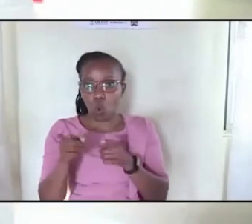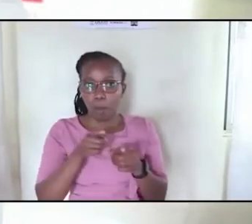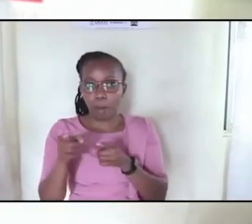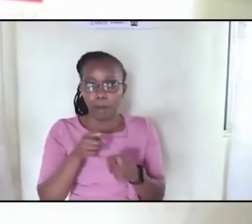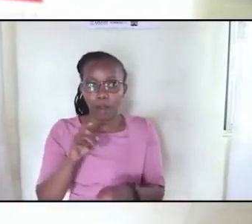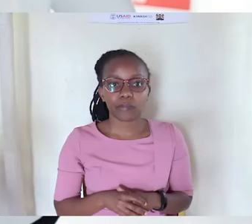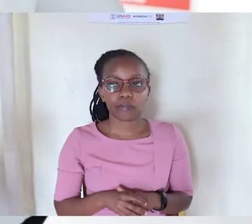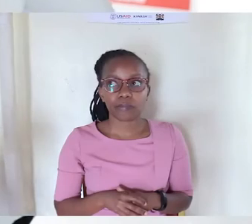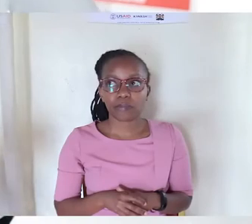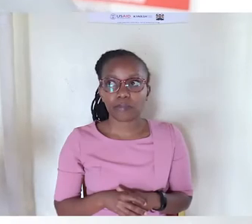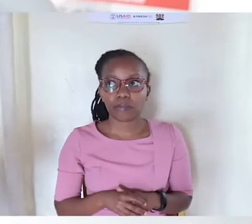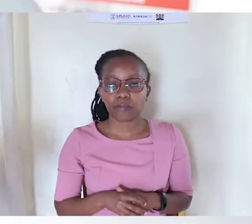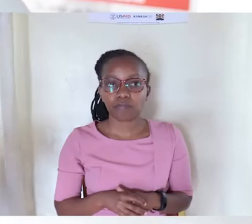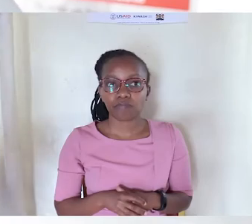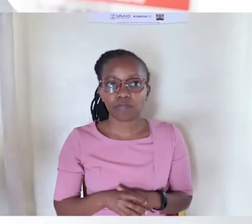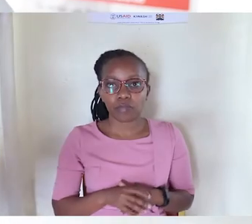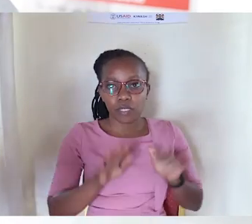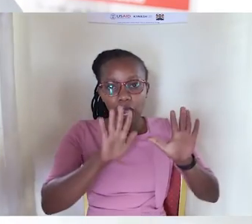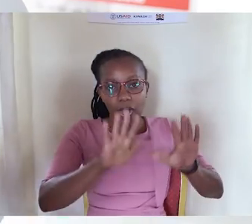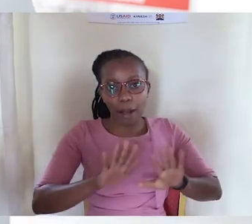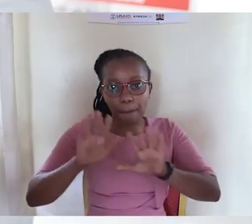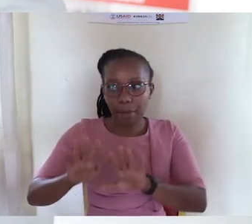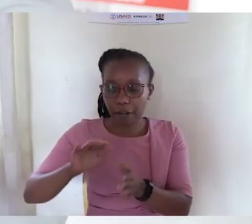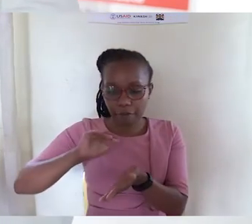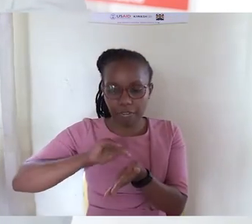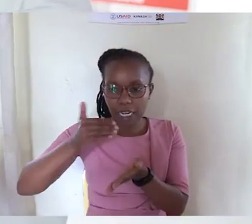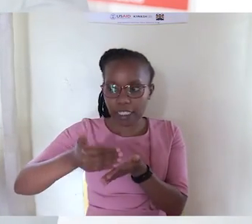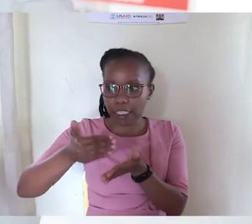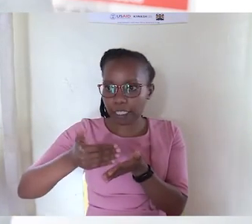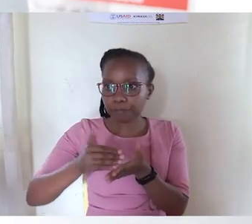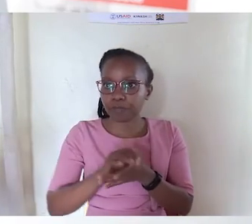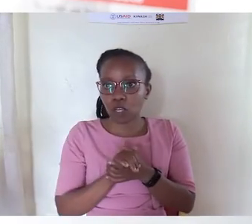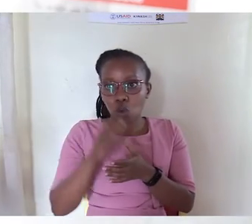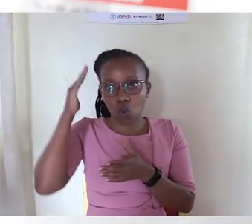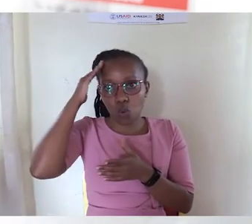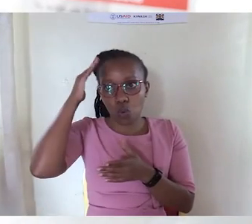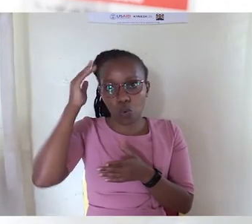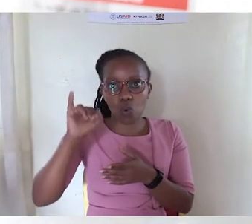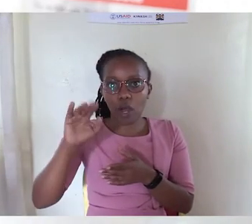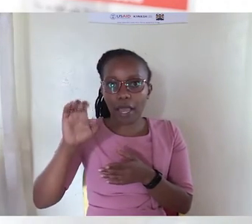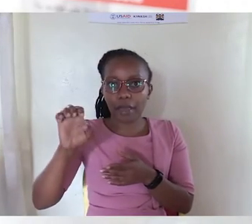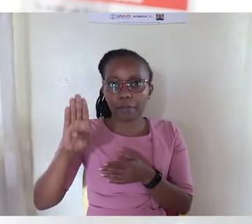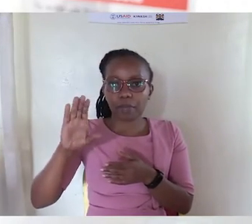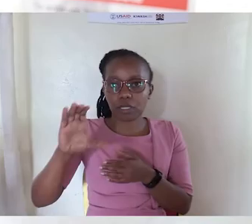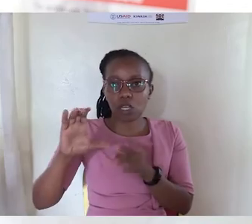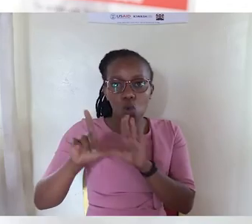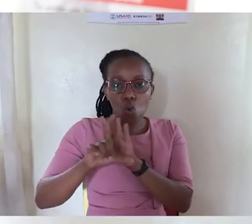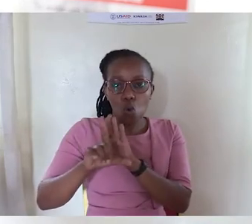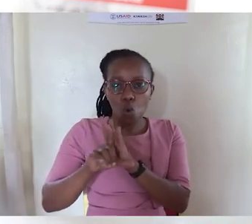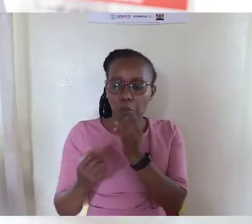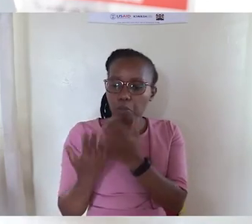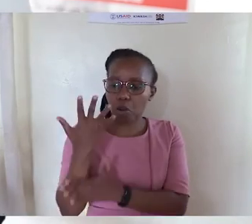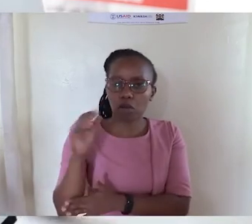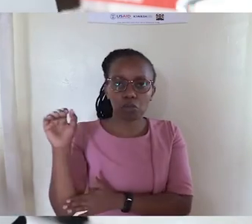IEBC. Campaign financing, you all know that IEBC does not make laws in